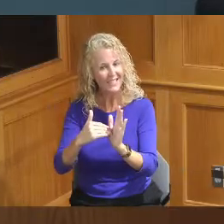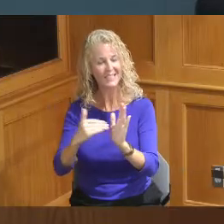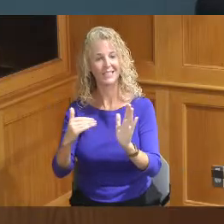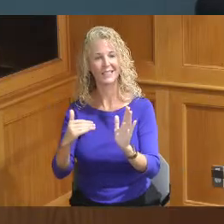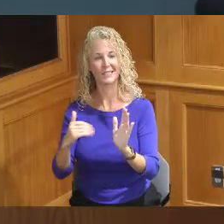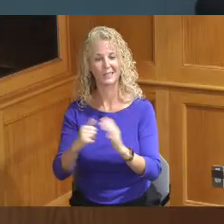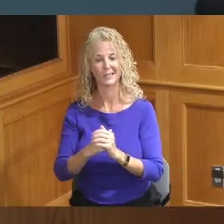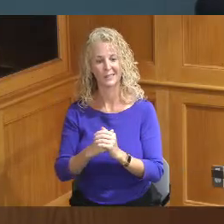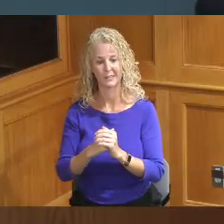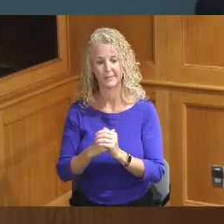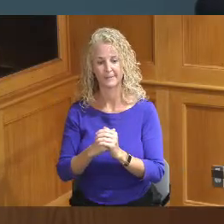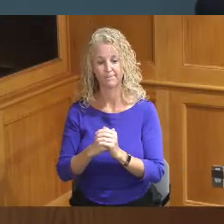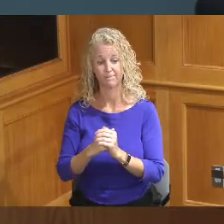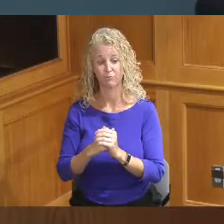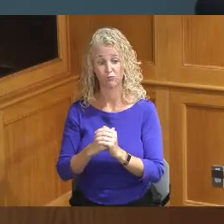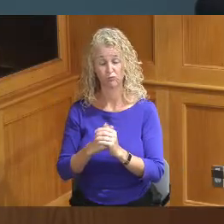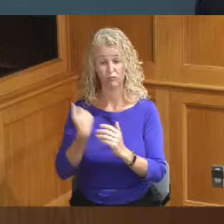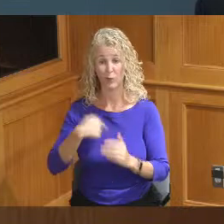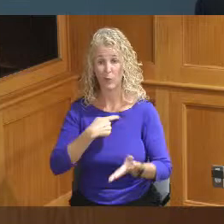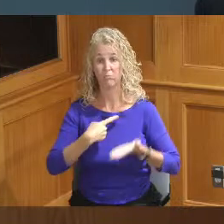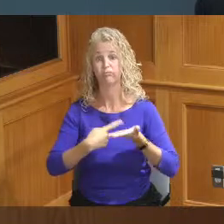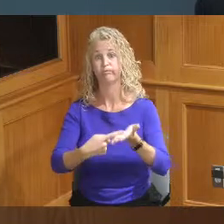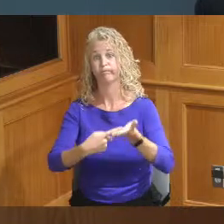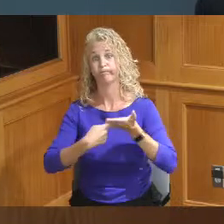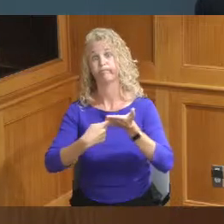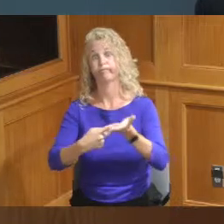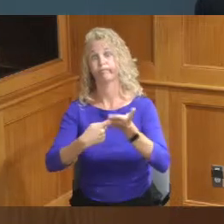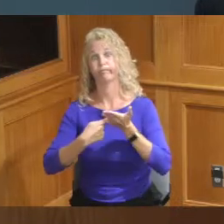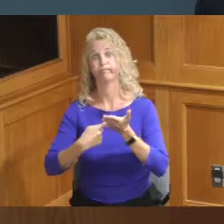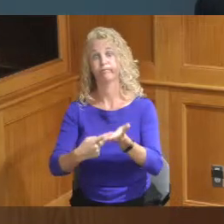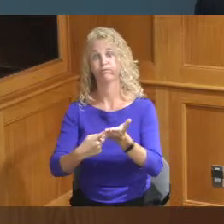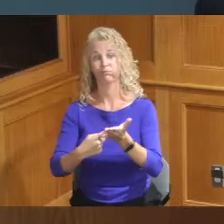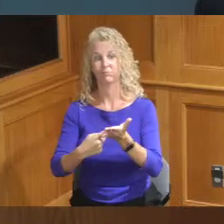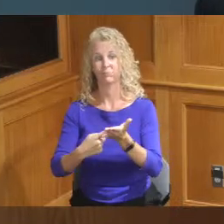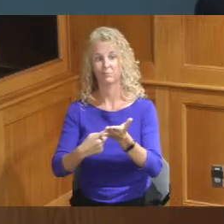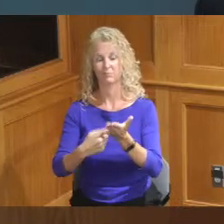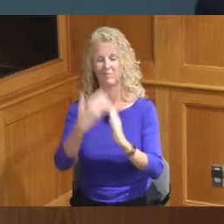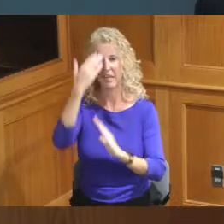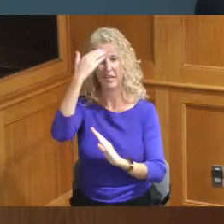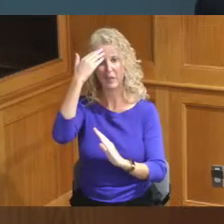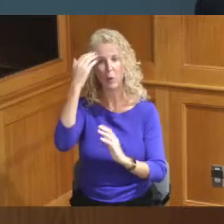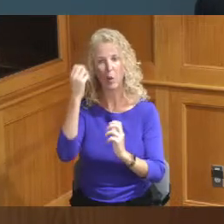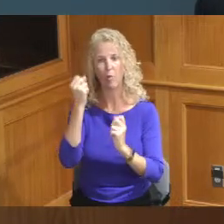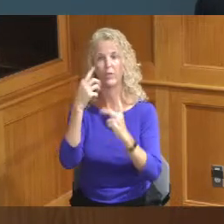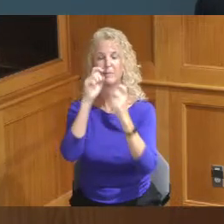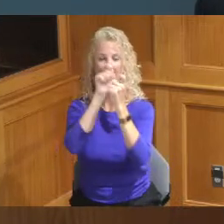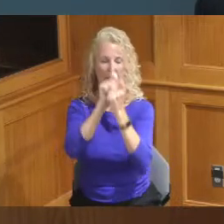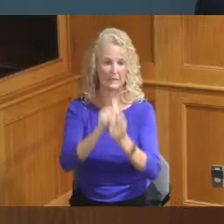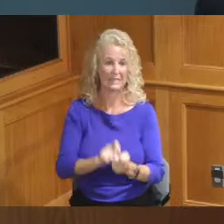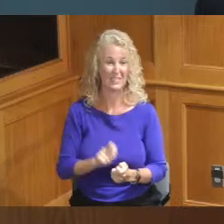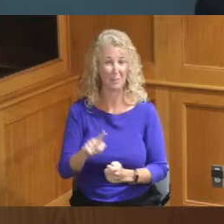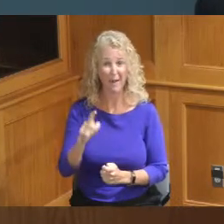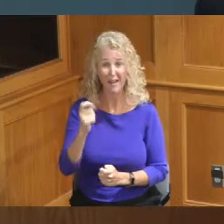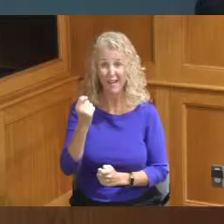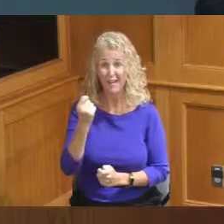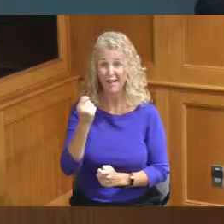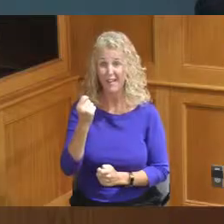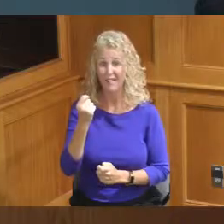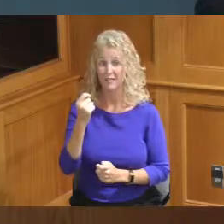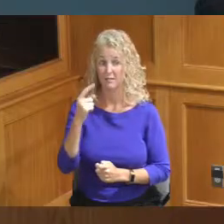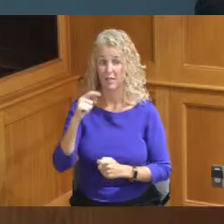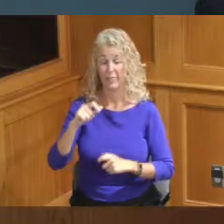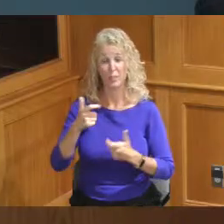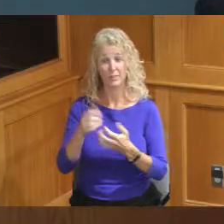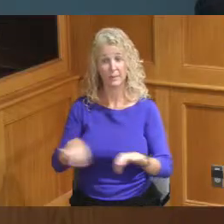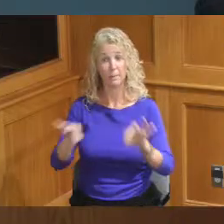negotiated here, and we've talked about some of these before, but I don't want to lose sight of the really big issues that are on the table right now by way of this new